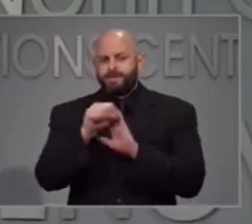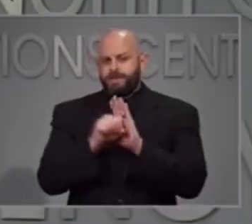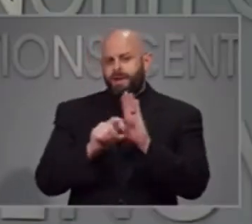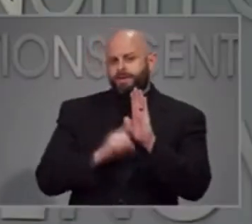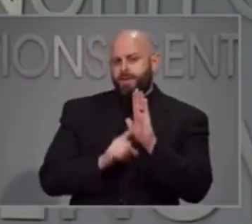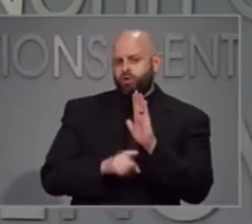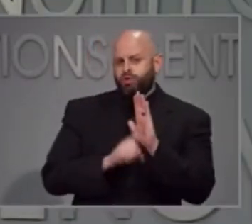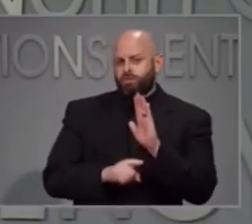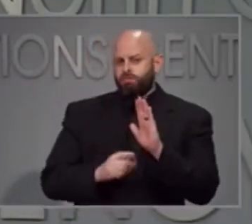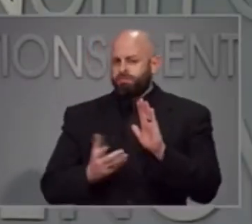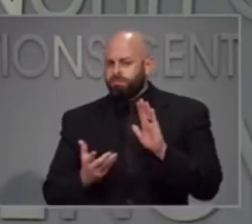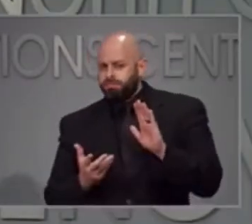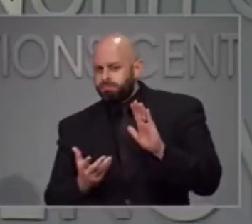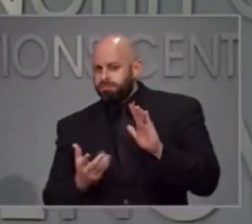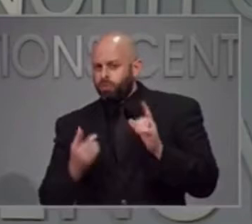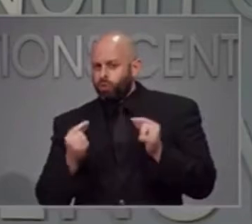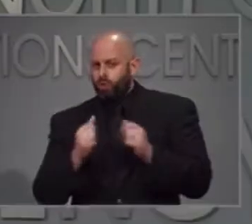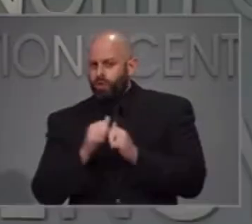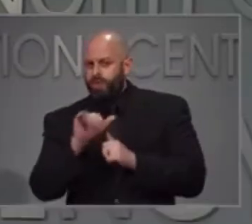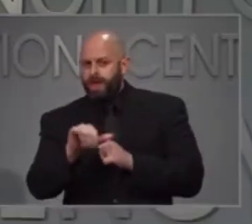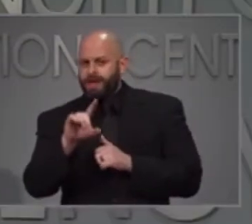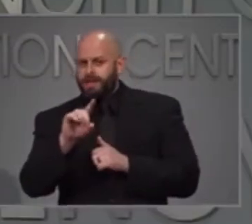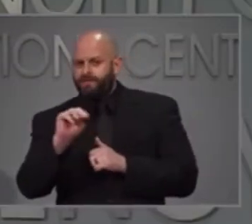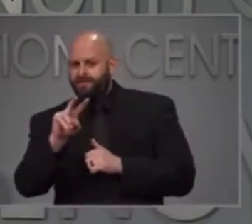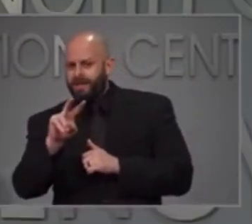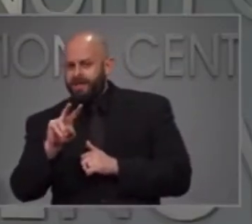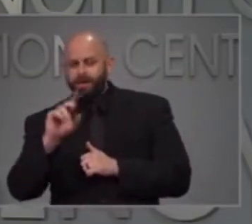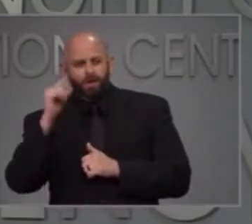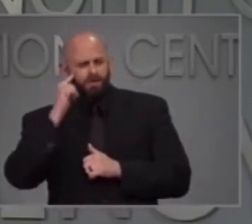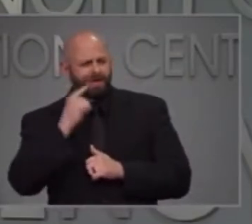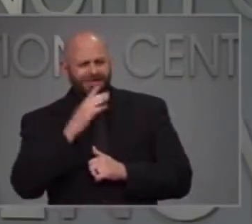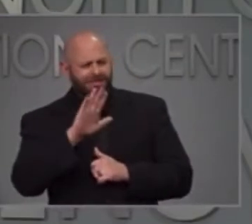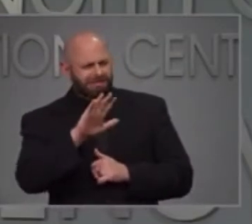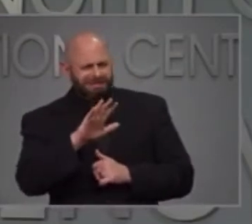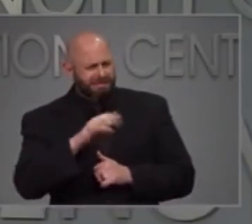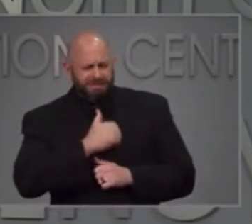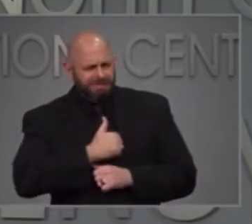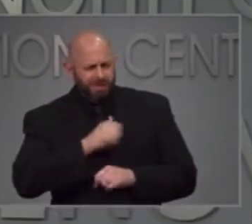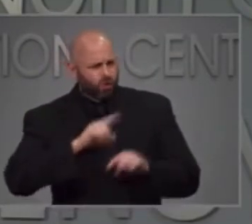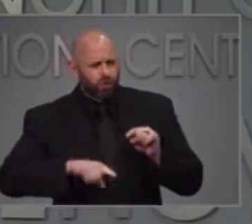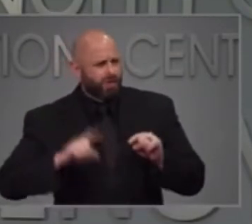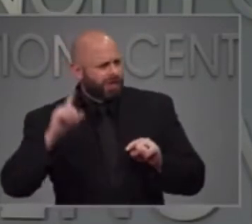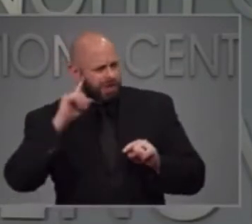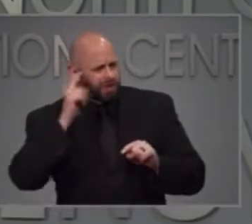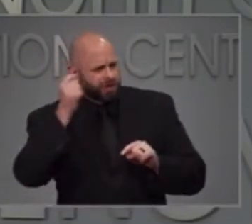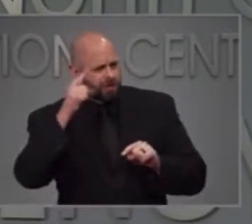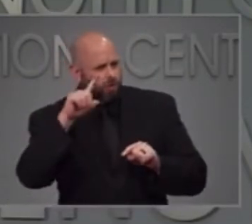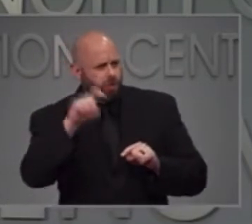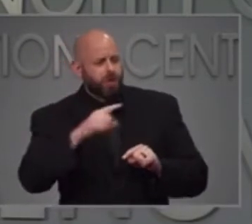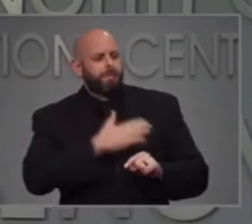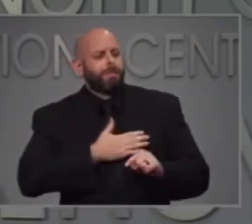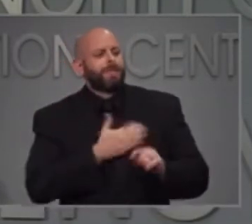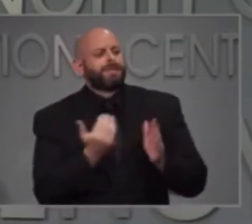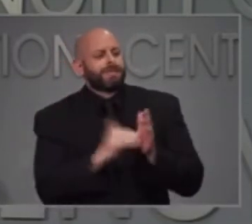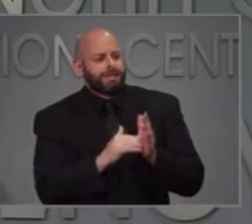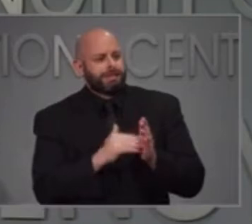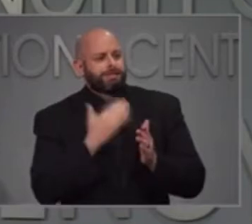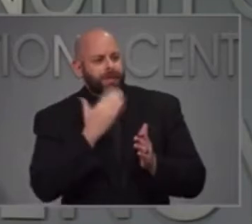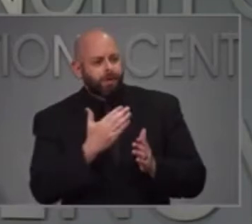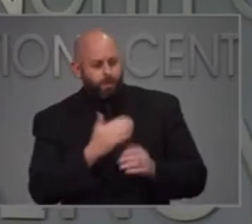about getting the fines if they don't go. I'm sorry. I could not understand the question. Can you repeat the question, please? I'm